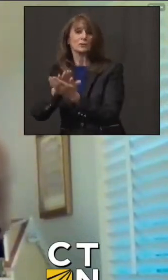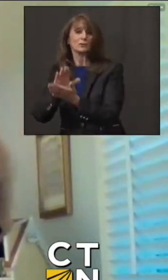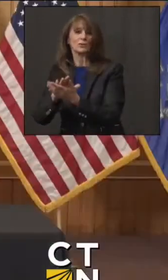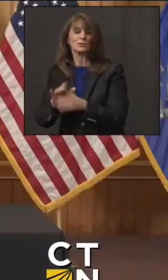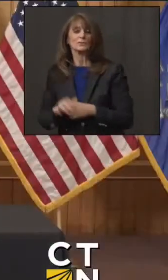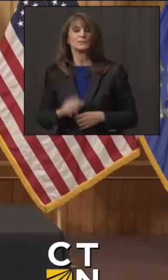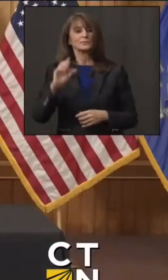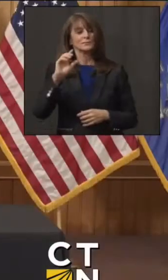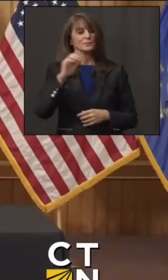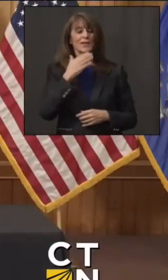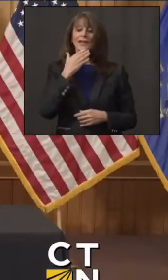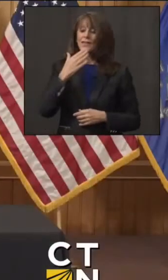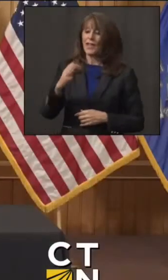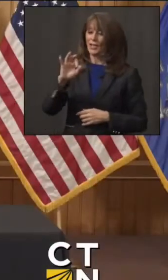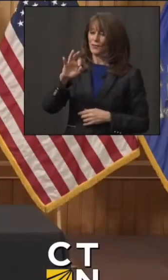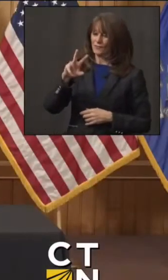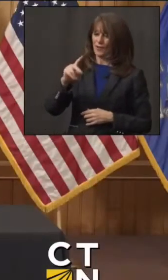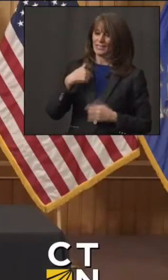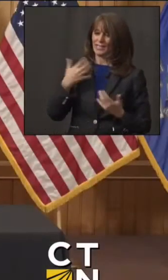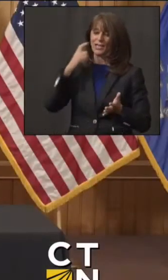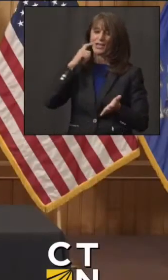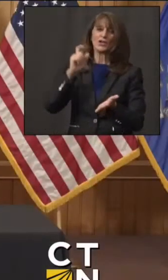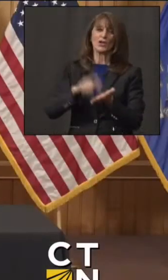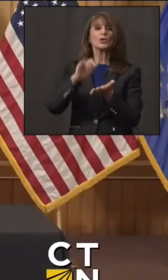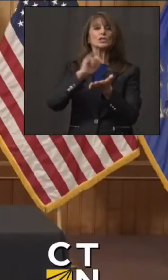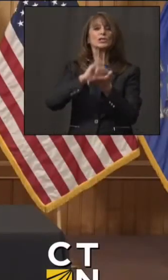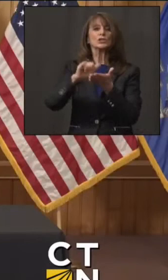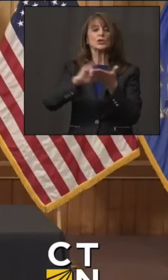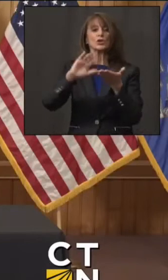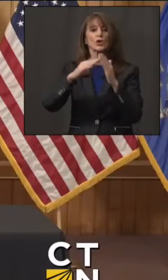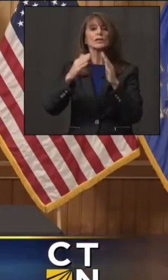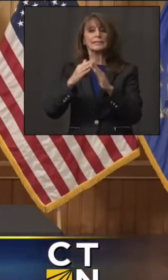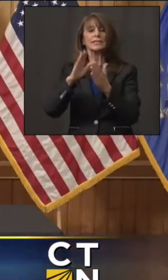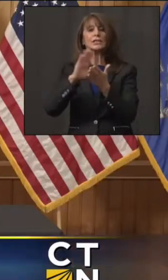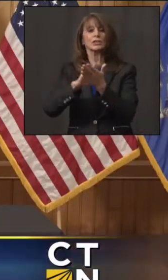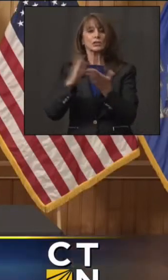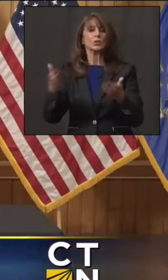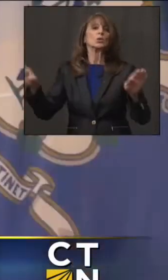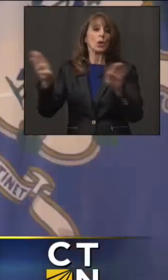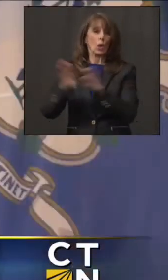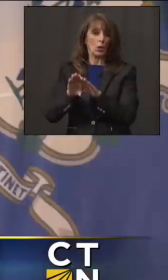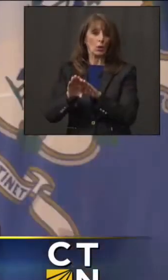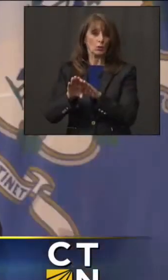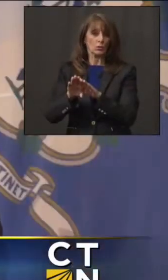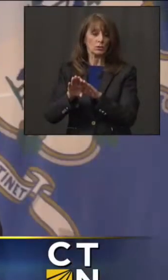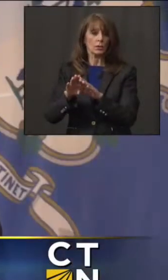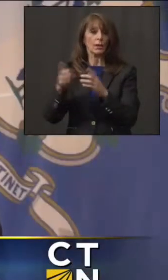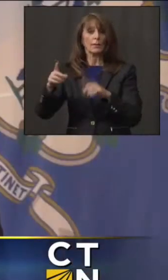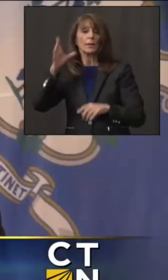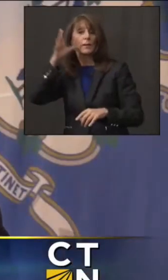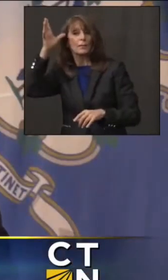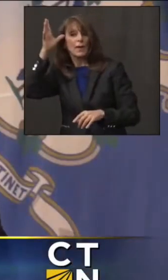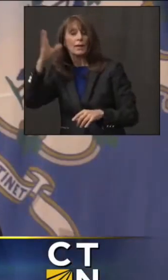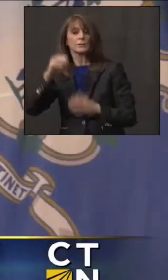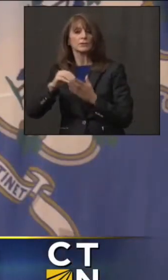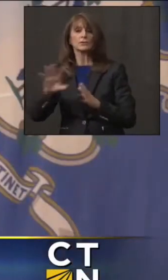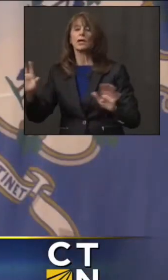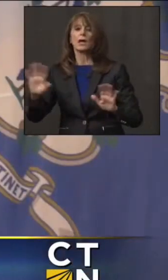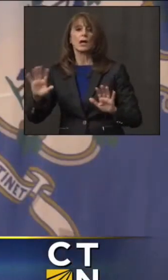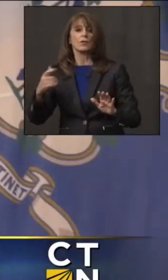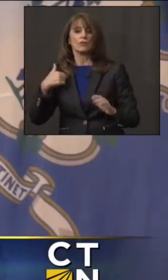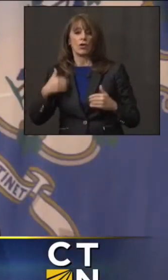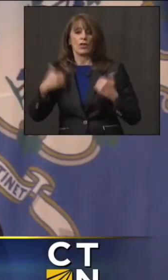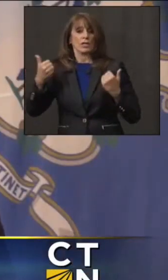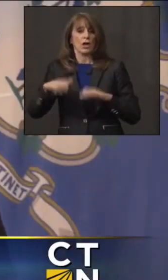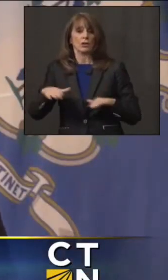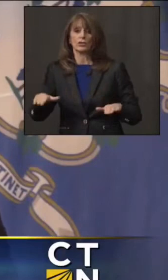you, Fran. And I did notice that New York City closed their schools, and then parents and kids said, hey, at least for the younger grades,